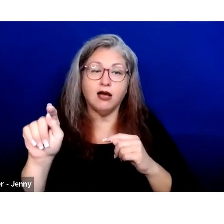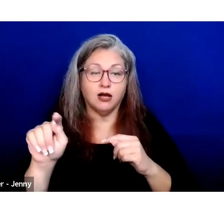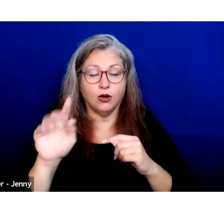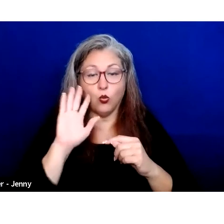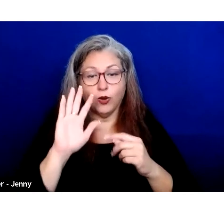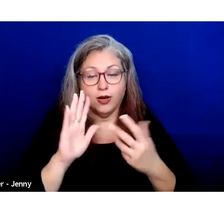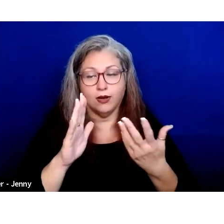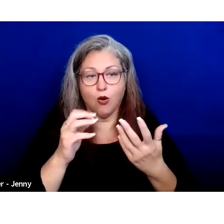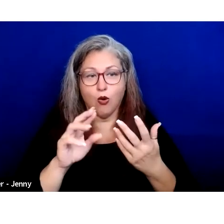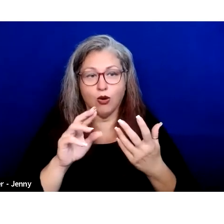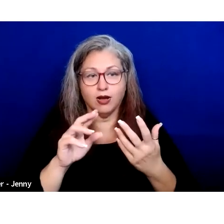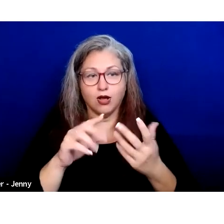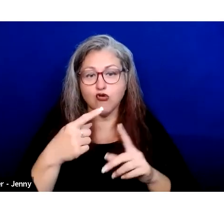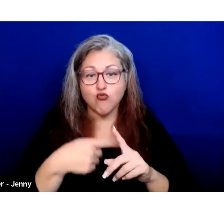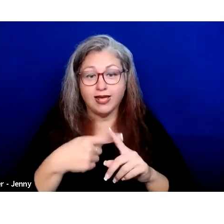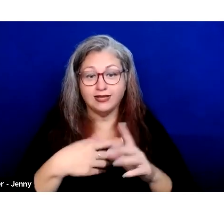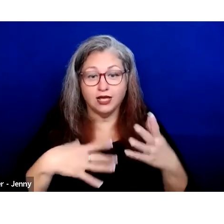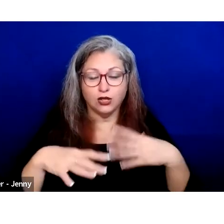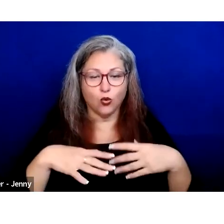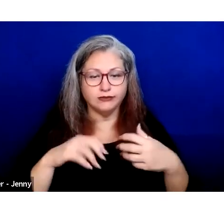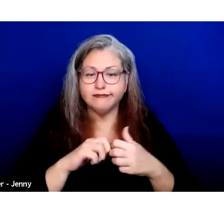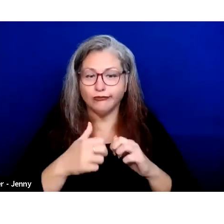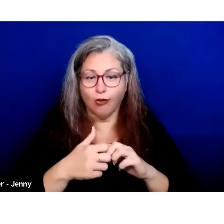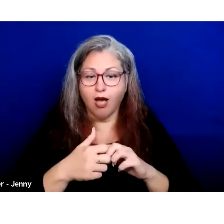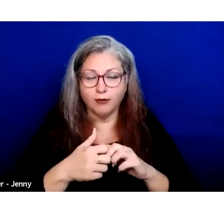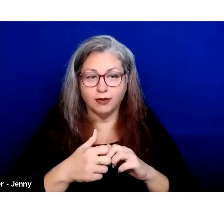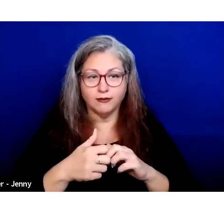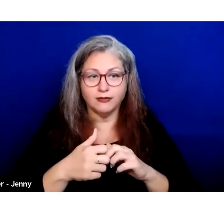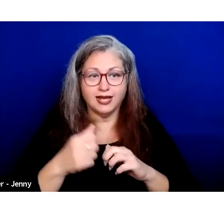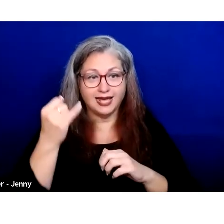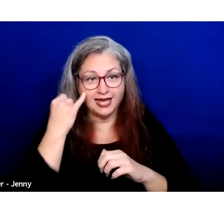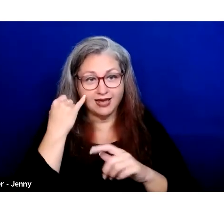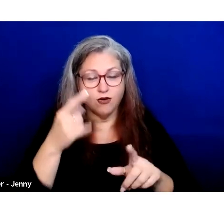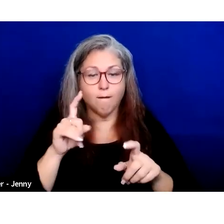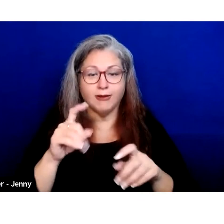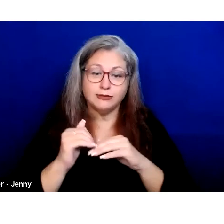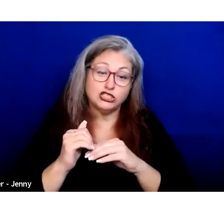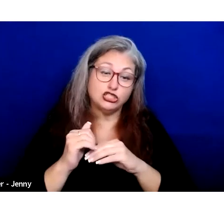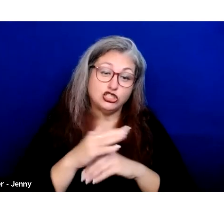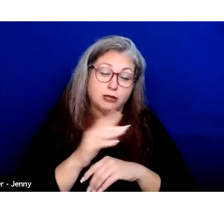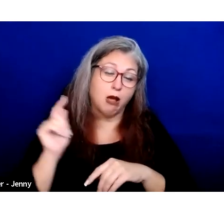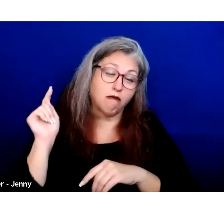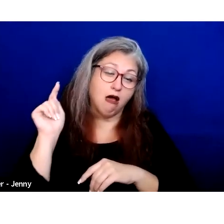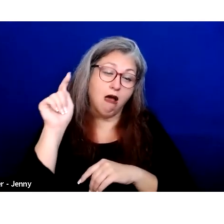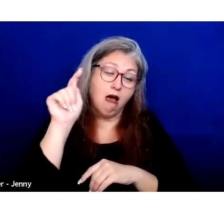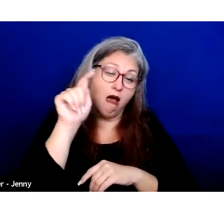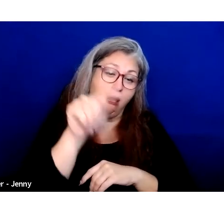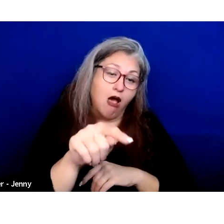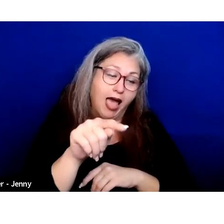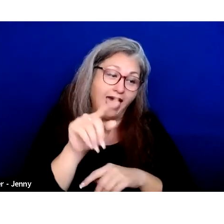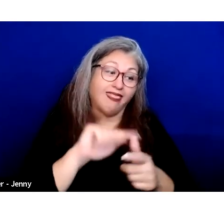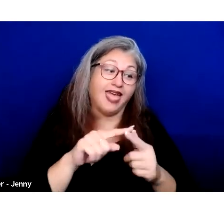problem. Or renting clothes is a problem when they have to be shipped to you, right, and then possibly